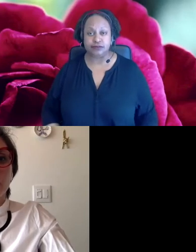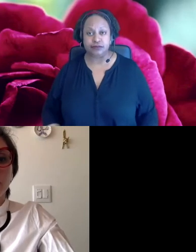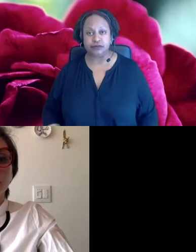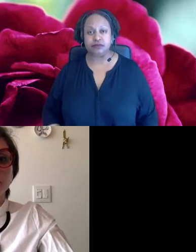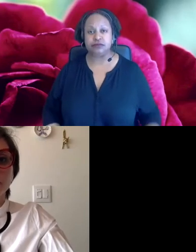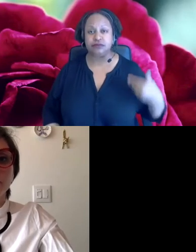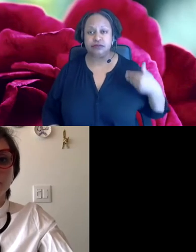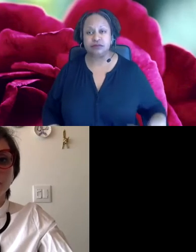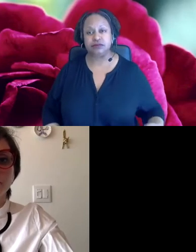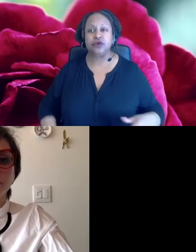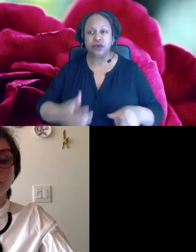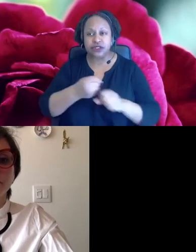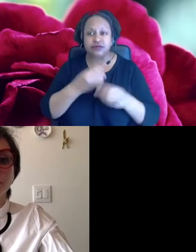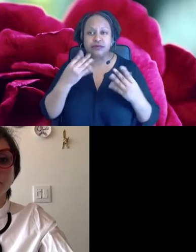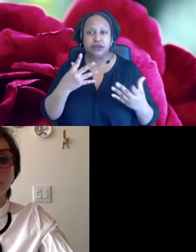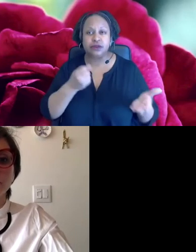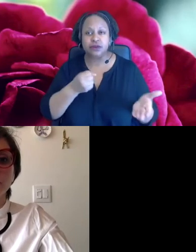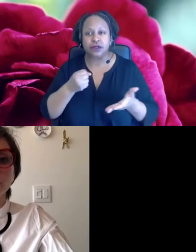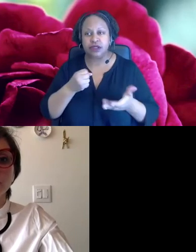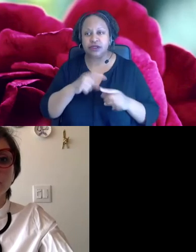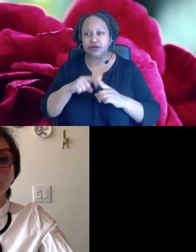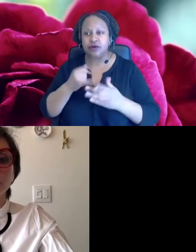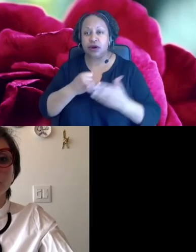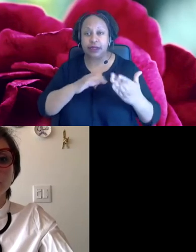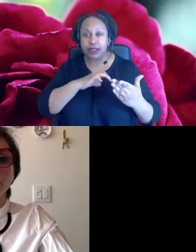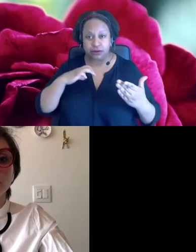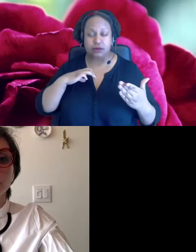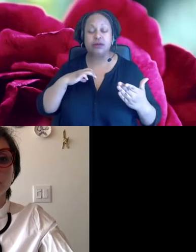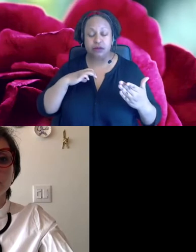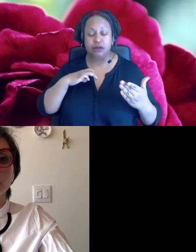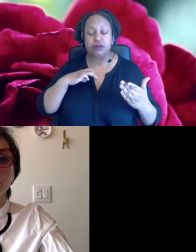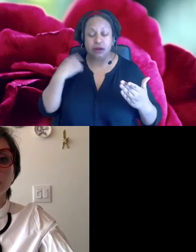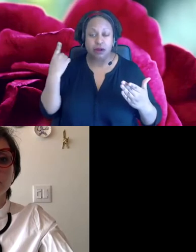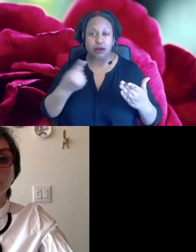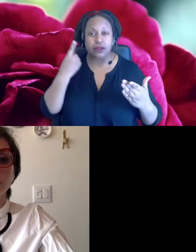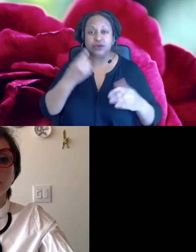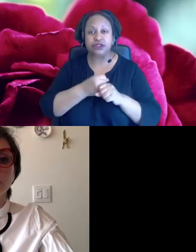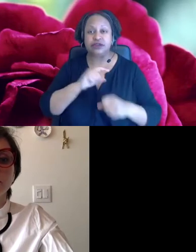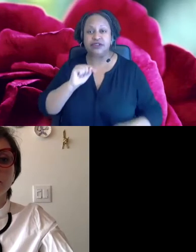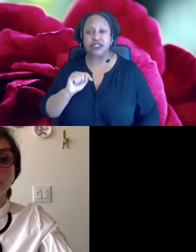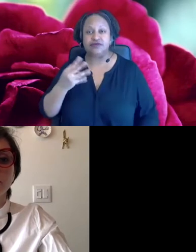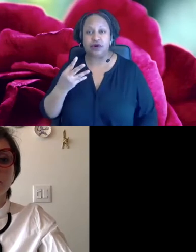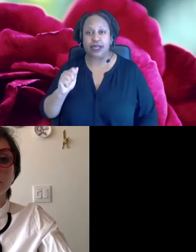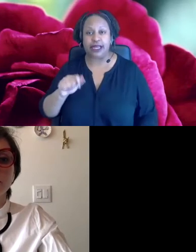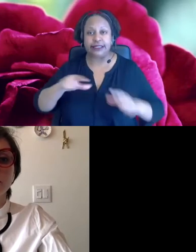I've received numerous grants from various arts councils and always, of course, receive a T4A slip.